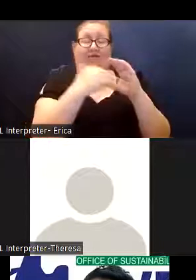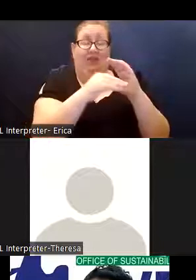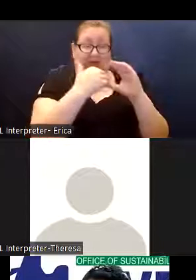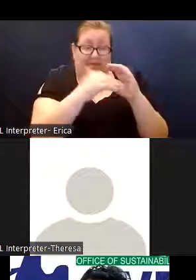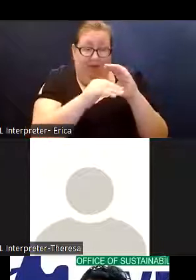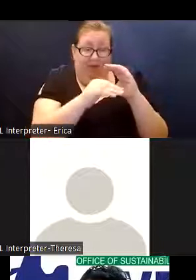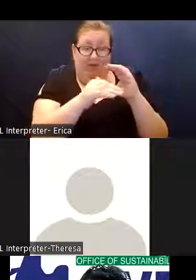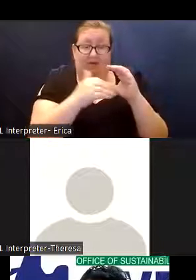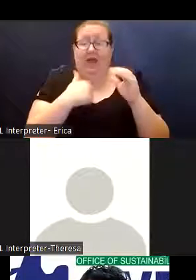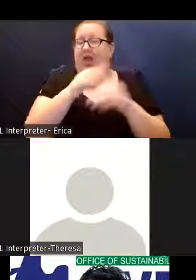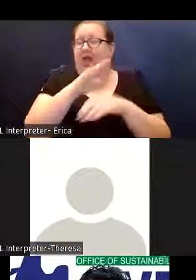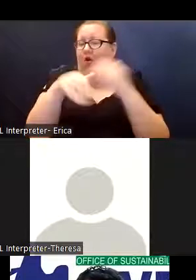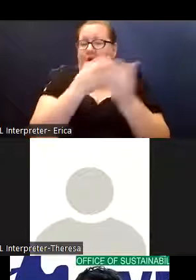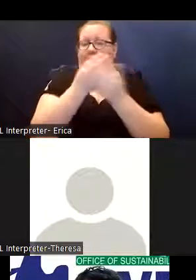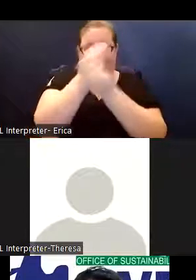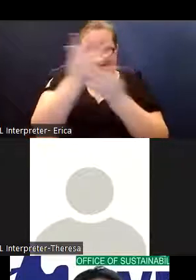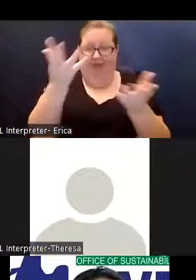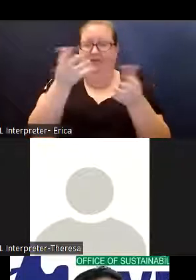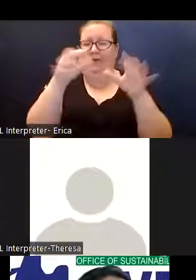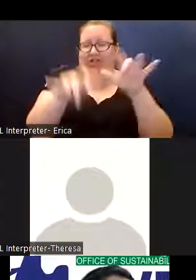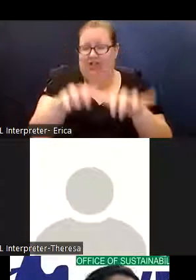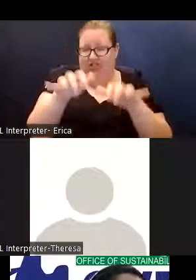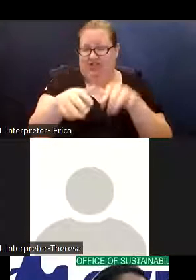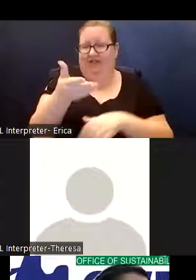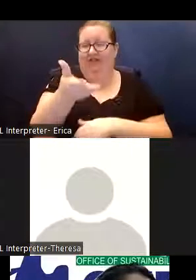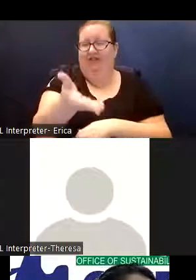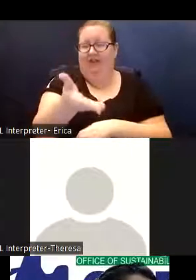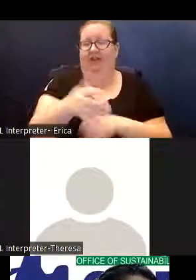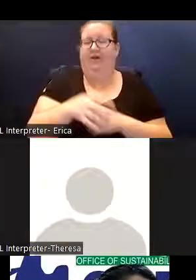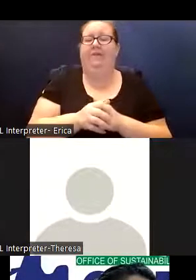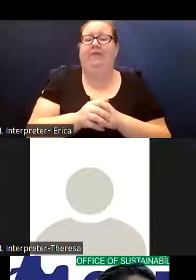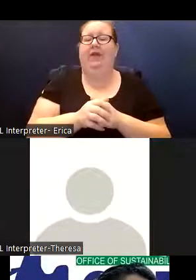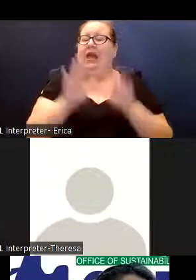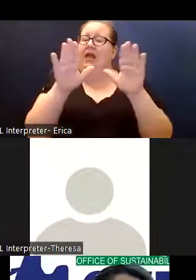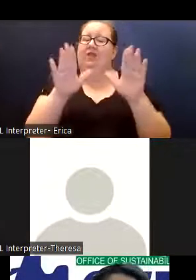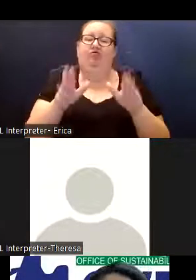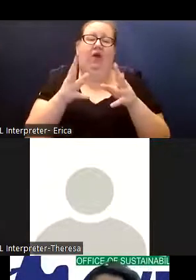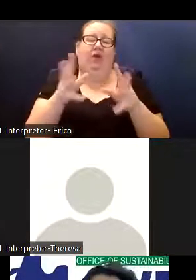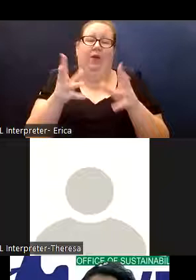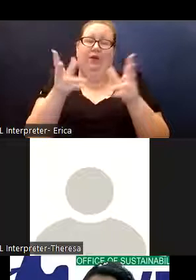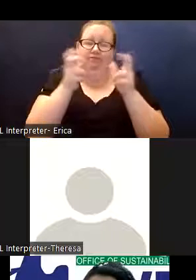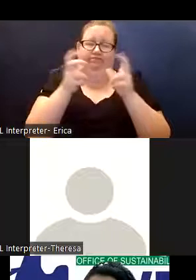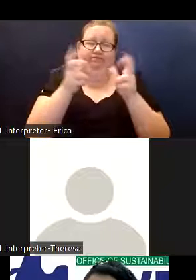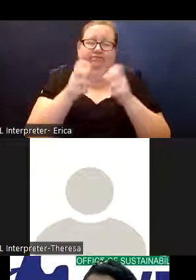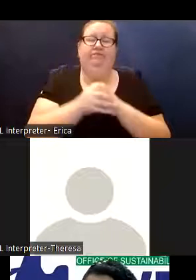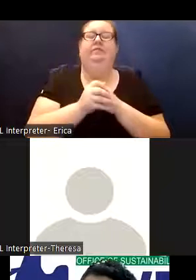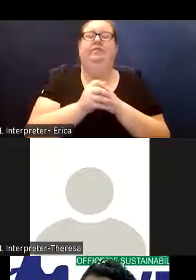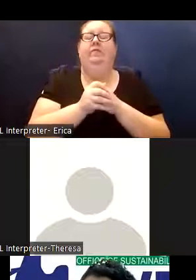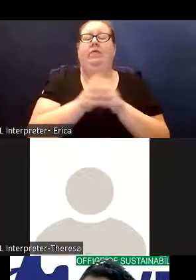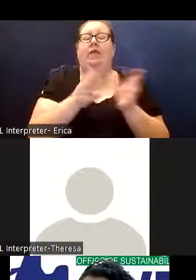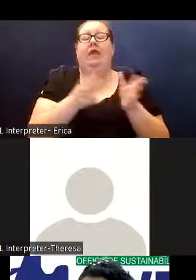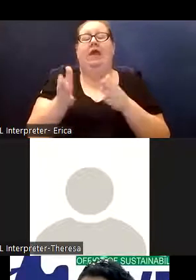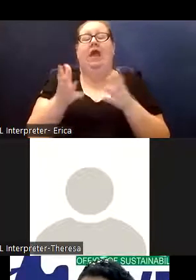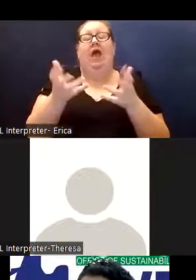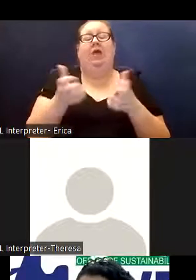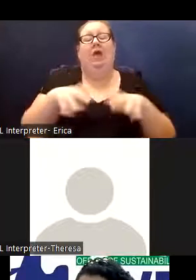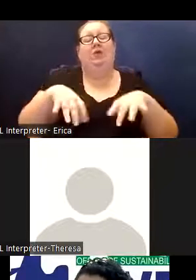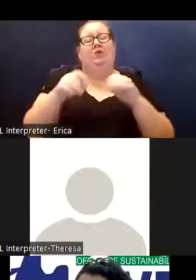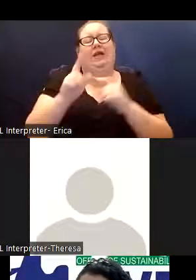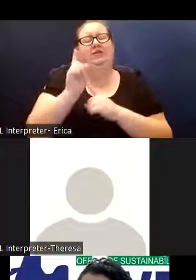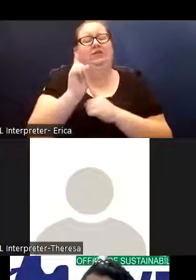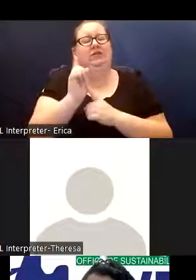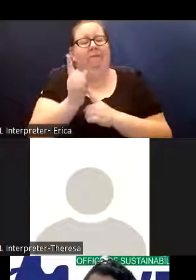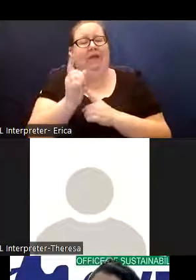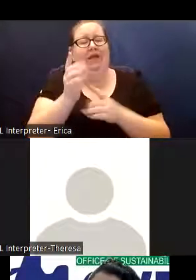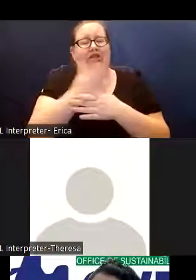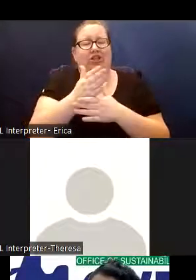put all of that information in the chat here because we are very eager to hear from folks. So I wanted to spend just a minute sharing a little bit about